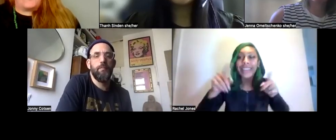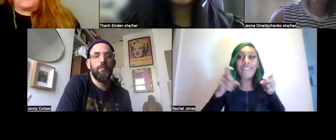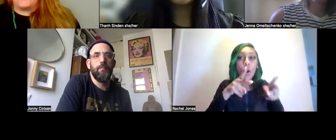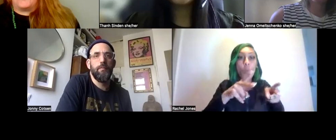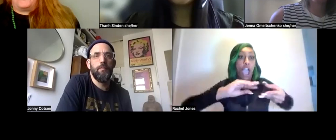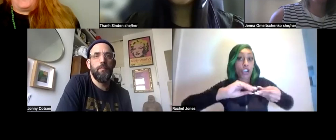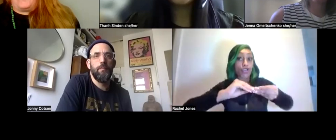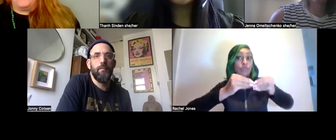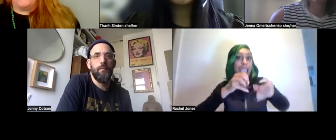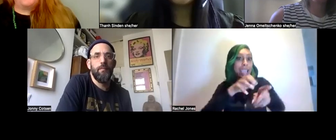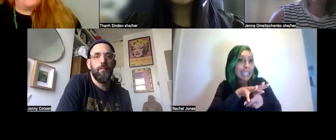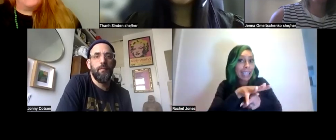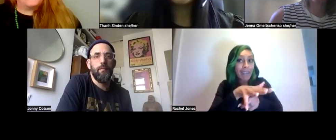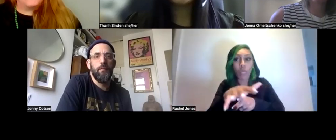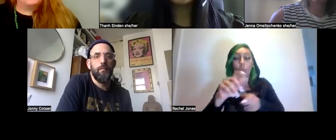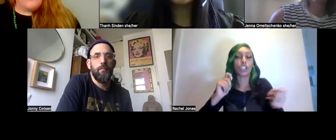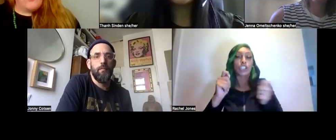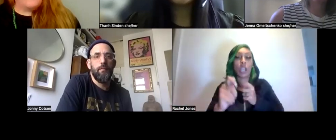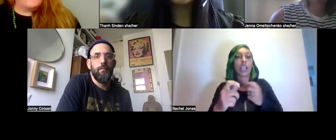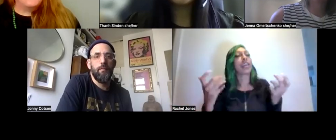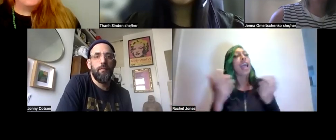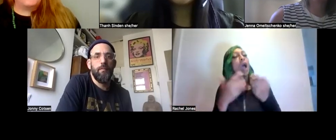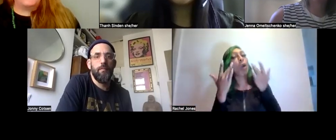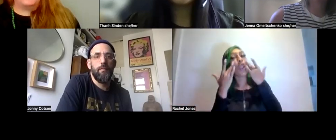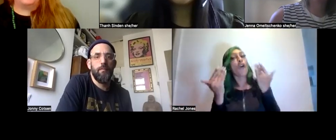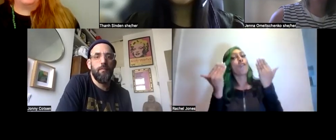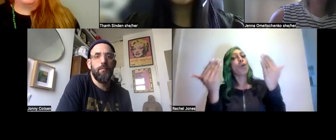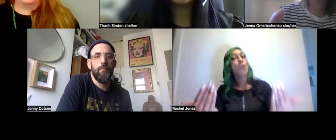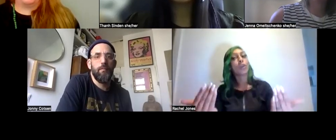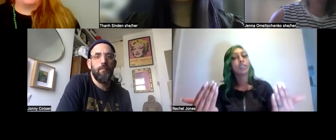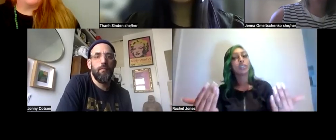creating change, and also how we kind of look forward to